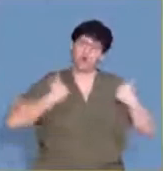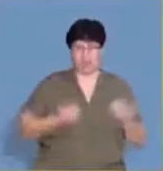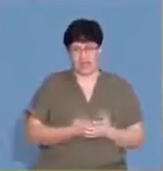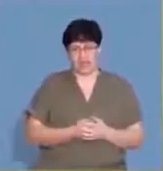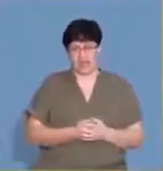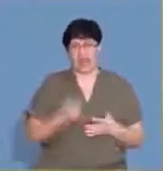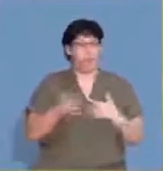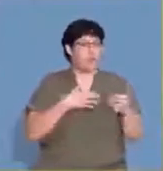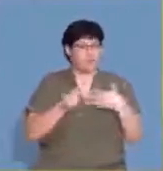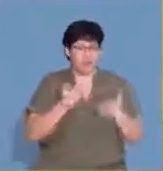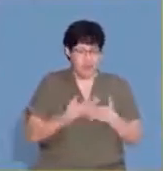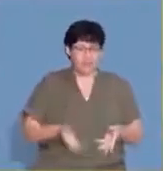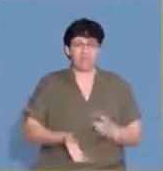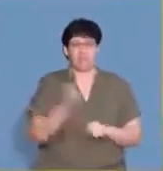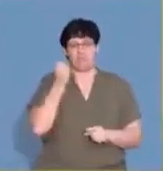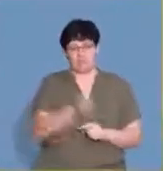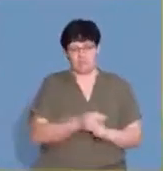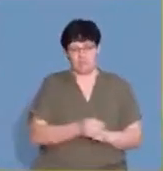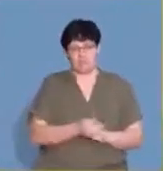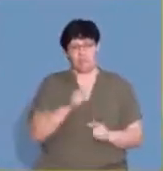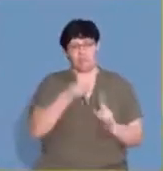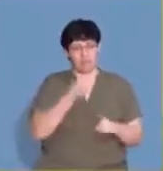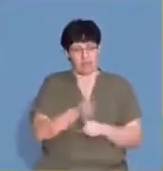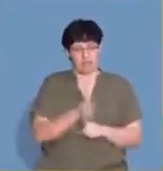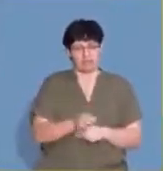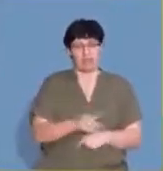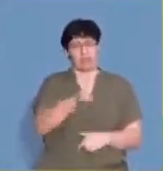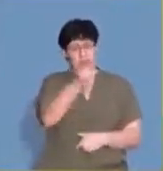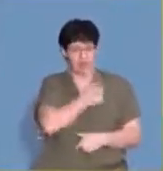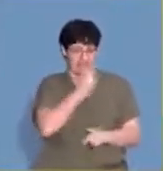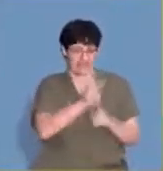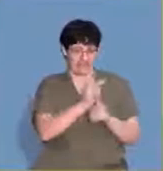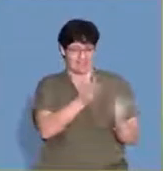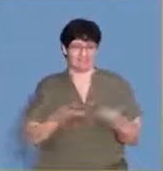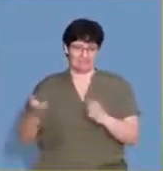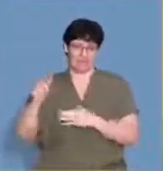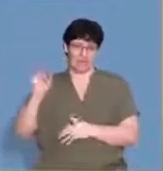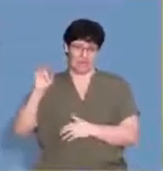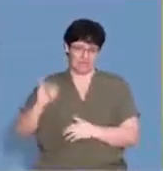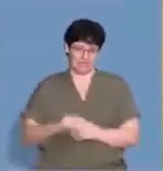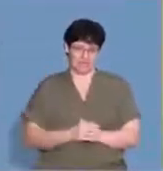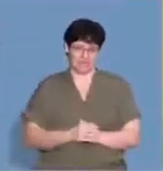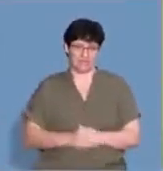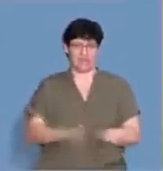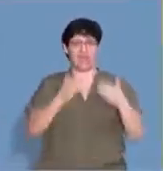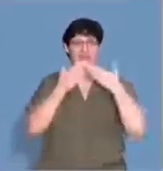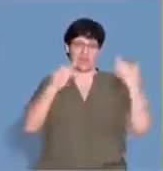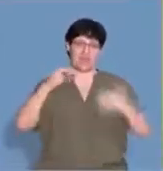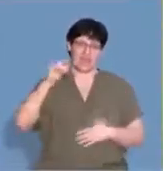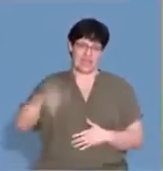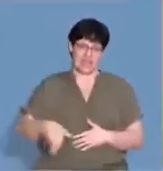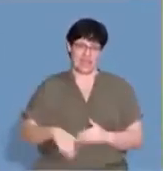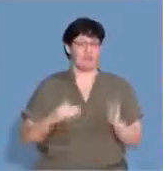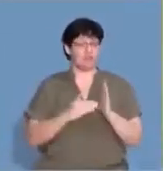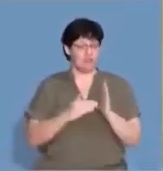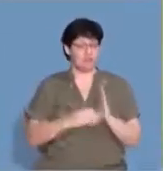Take whatever you can out of it. And on that note, I'm going to say good luck again, and I'm going to hand you over to Luni. Thank you, Haley.